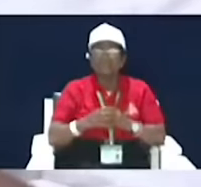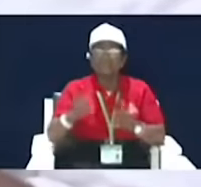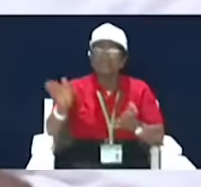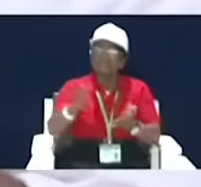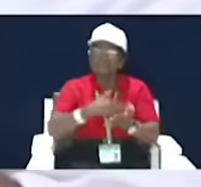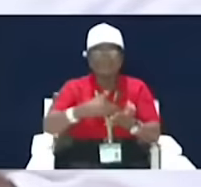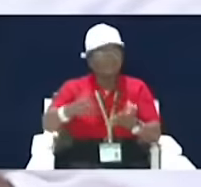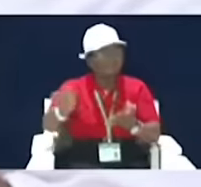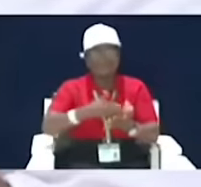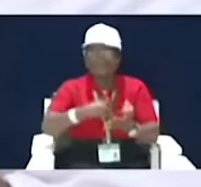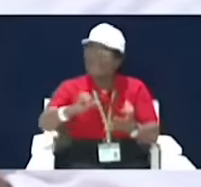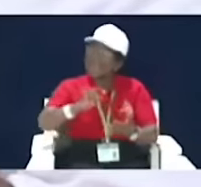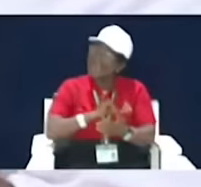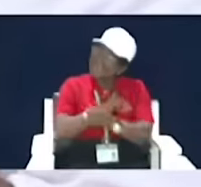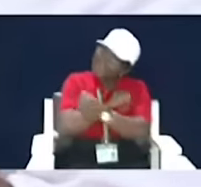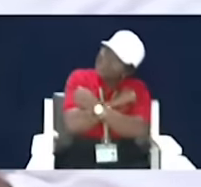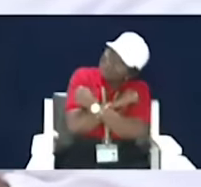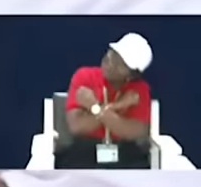That man